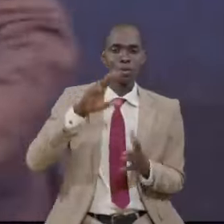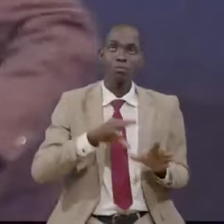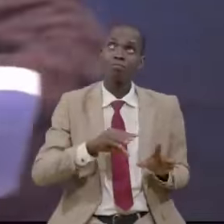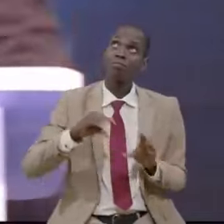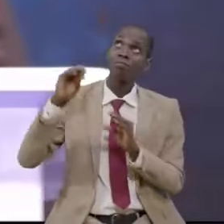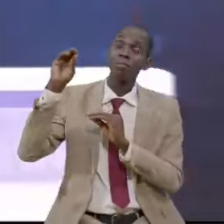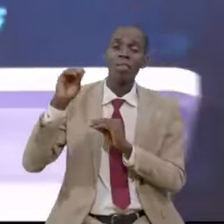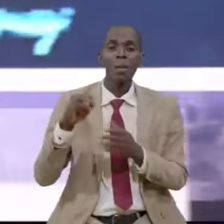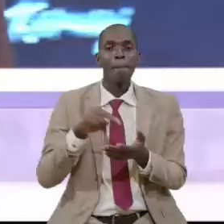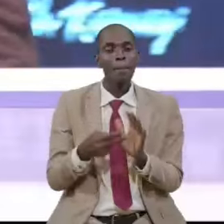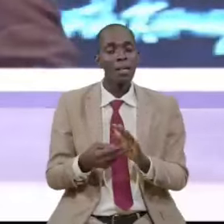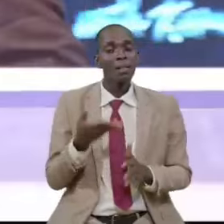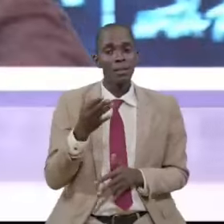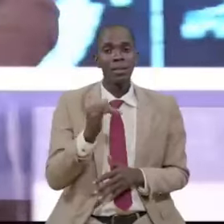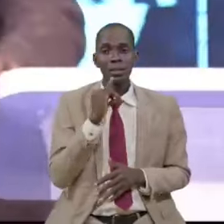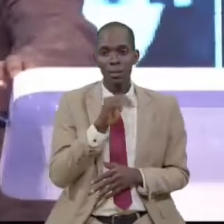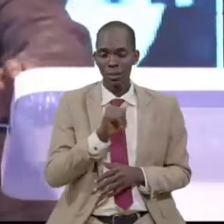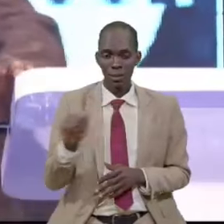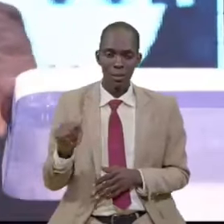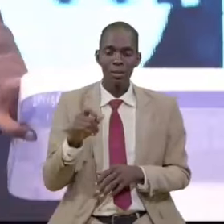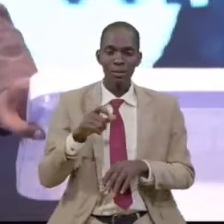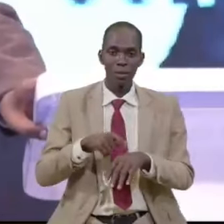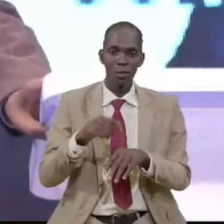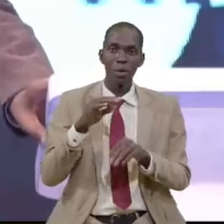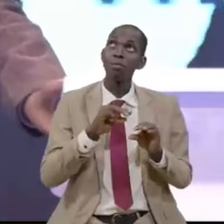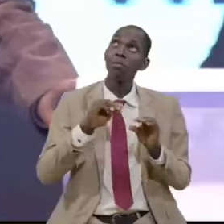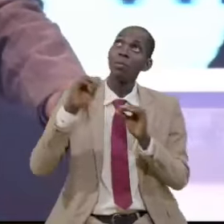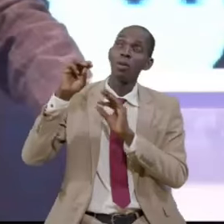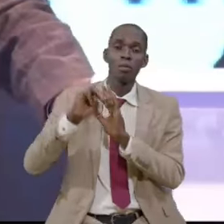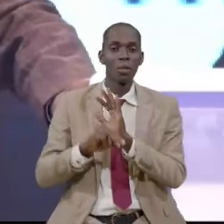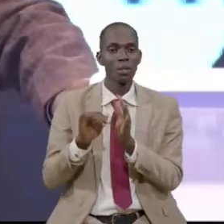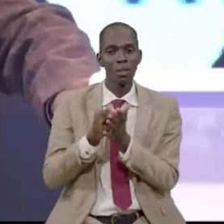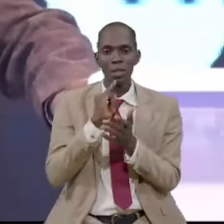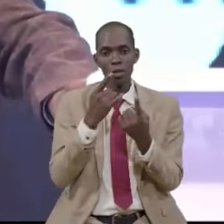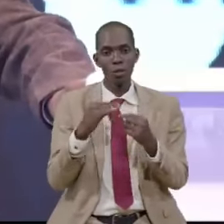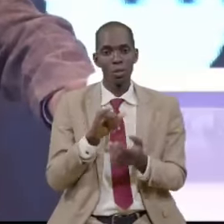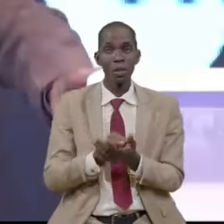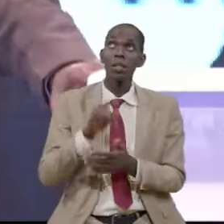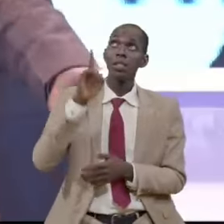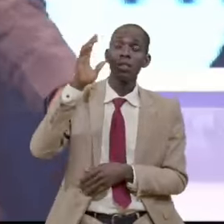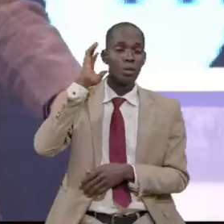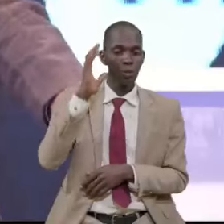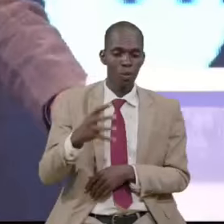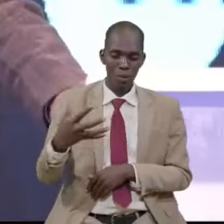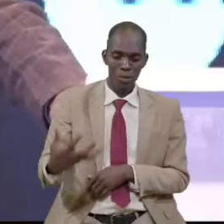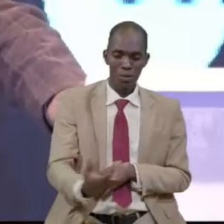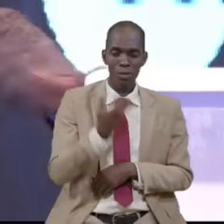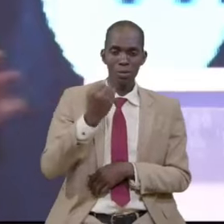glorious translation coming. He'll translate us, transport